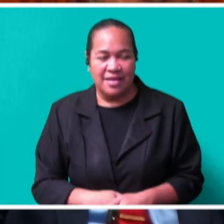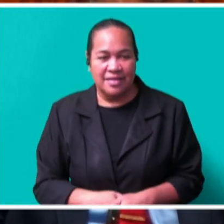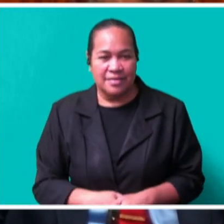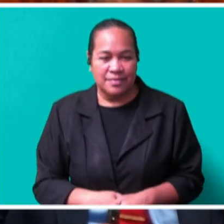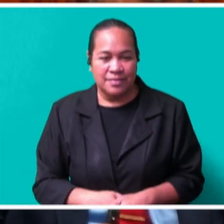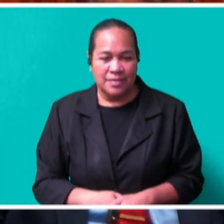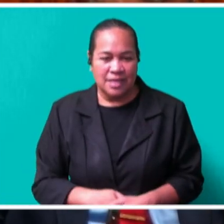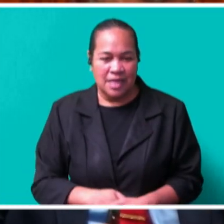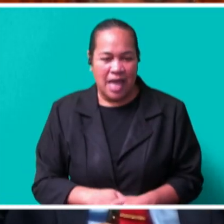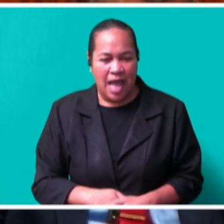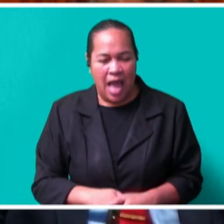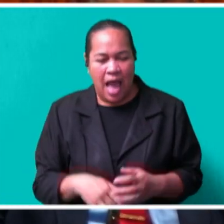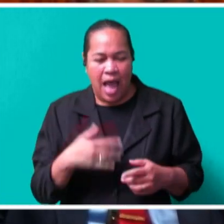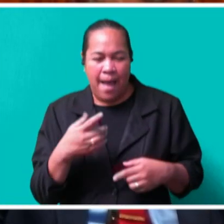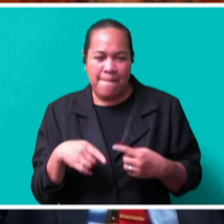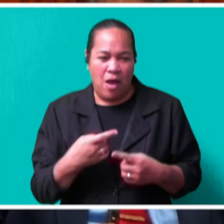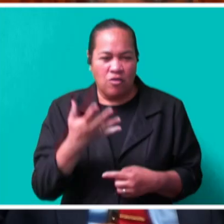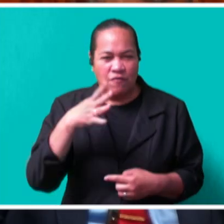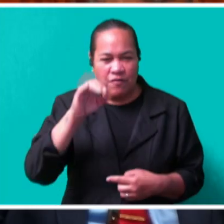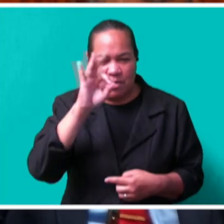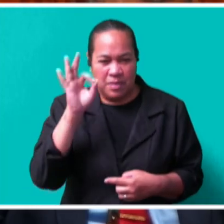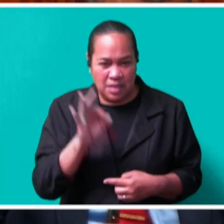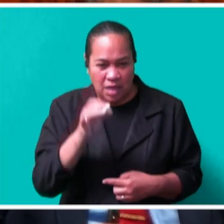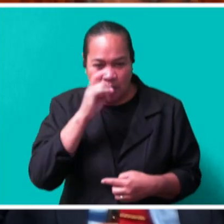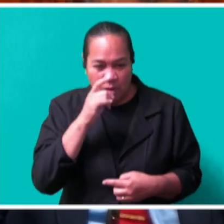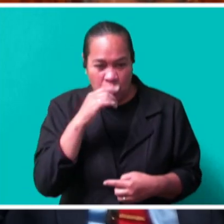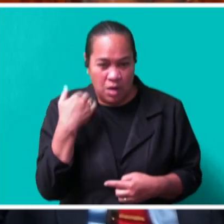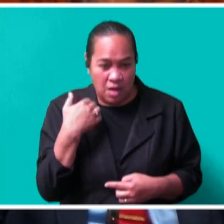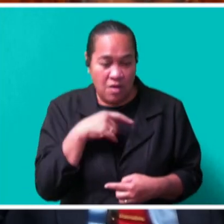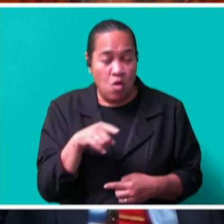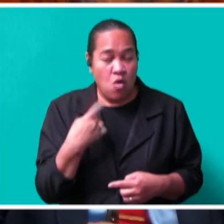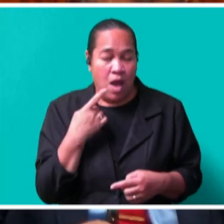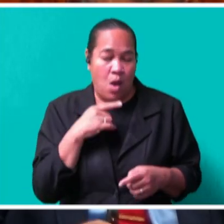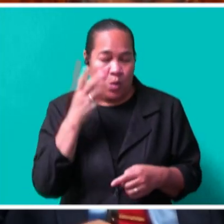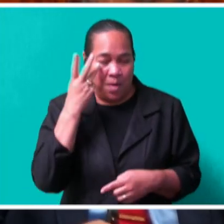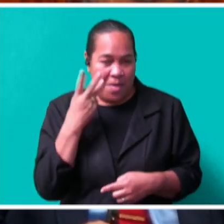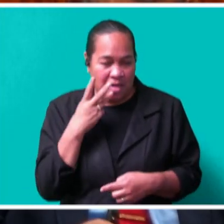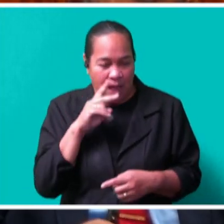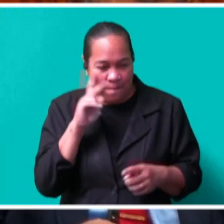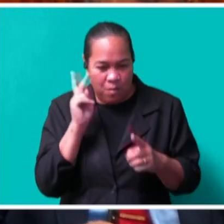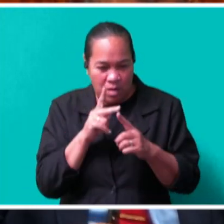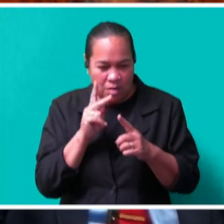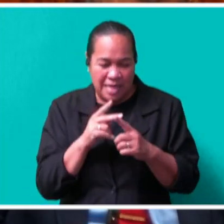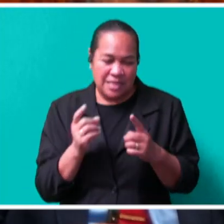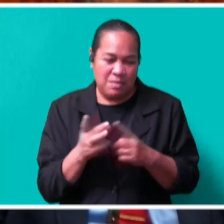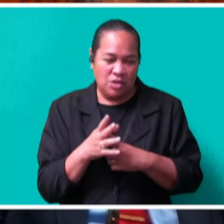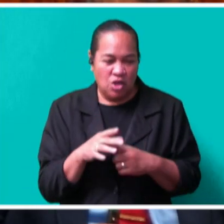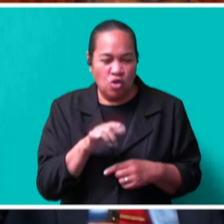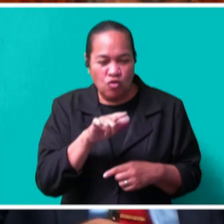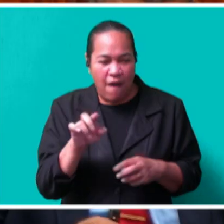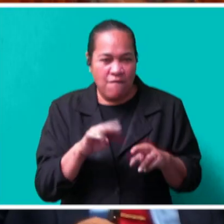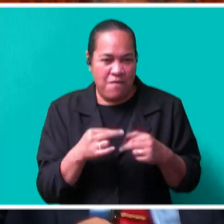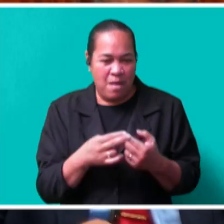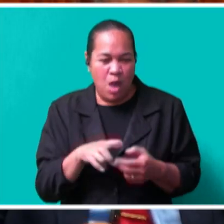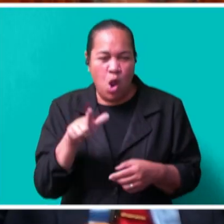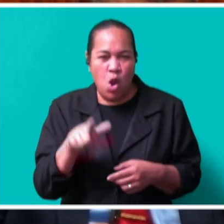At least 50% of the beneficiaries will be women, with priority given to low-income households and those